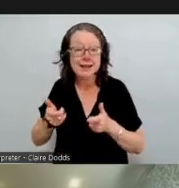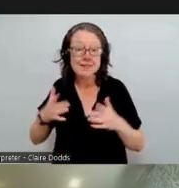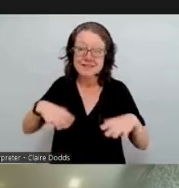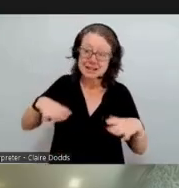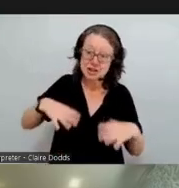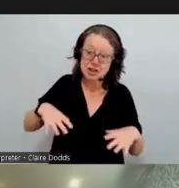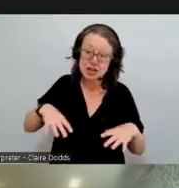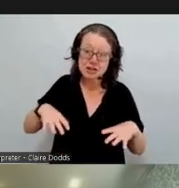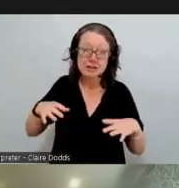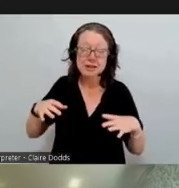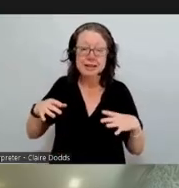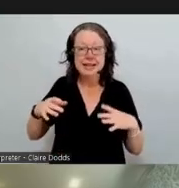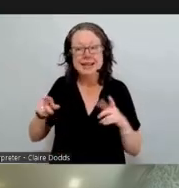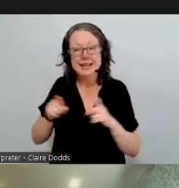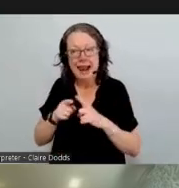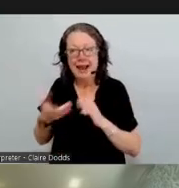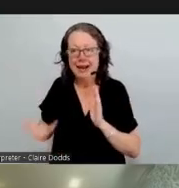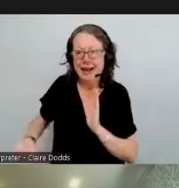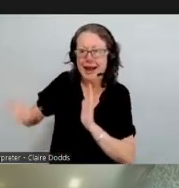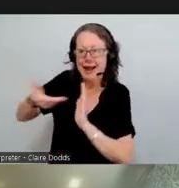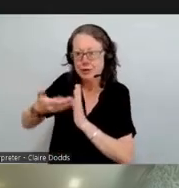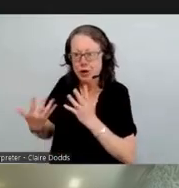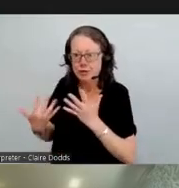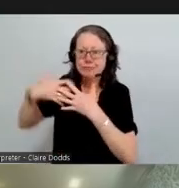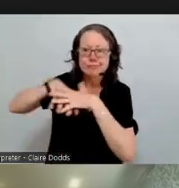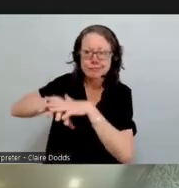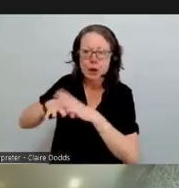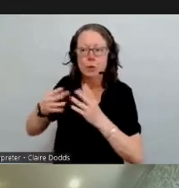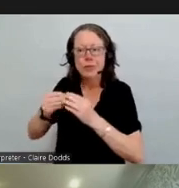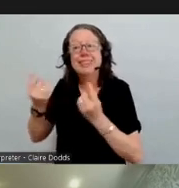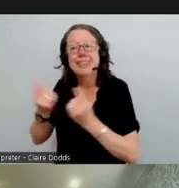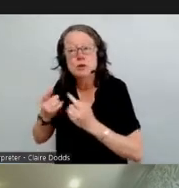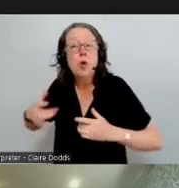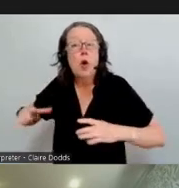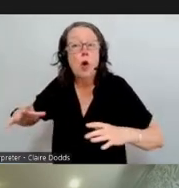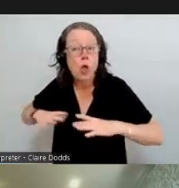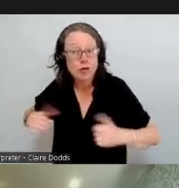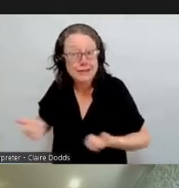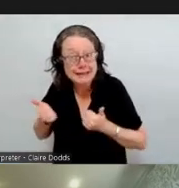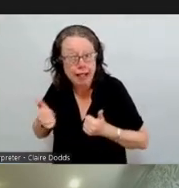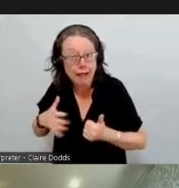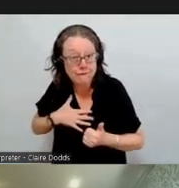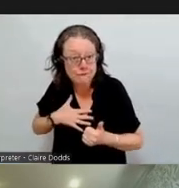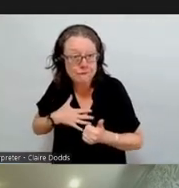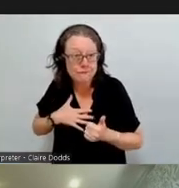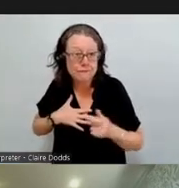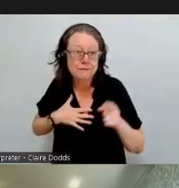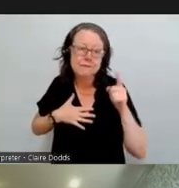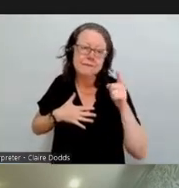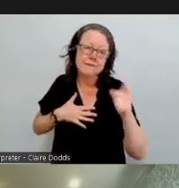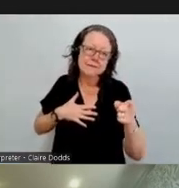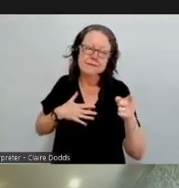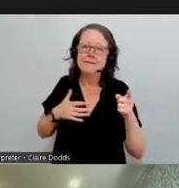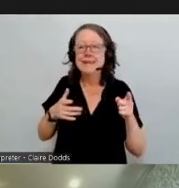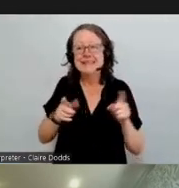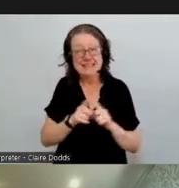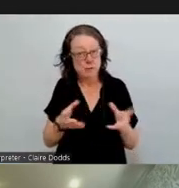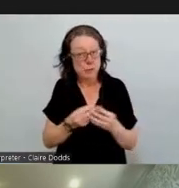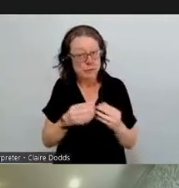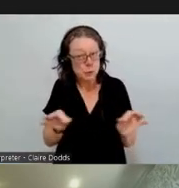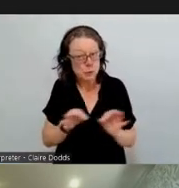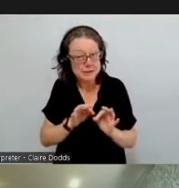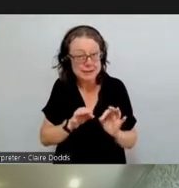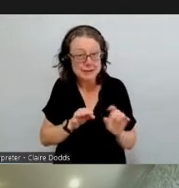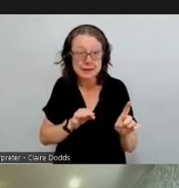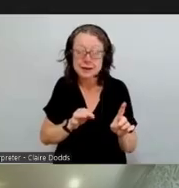as a build and a deep dive into the things you already love. Similarly with music, you haven't heard a song until you've read